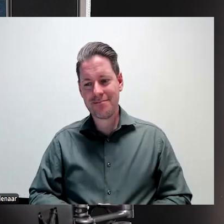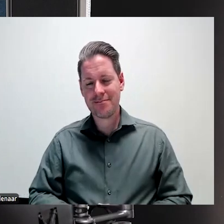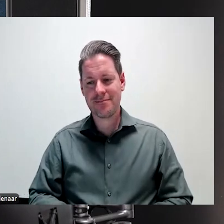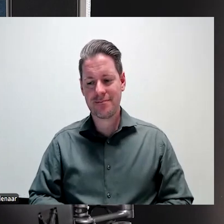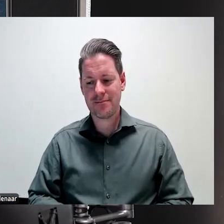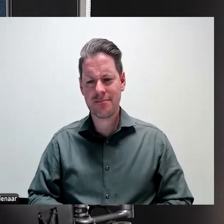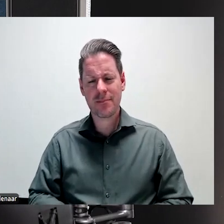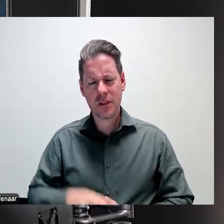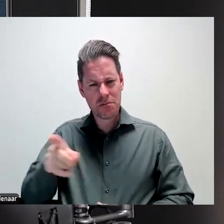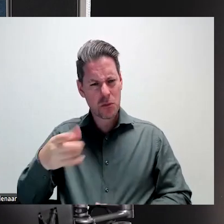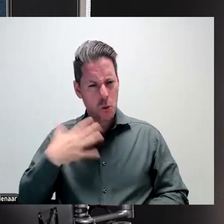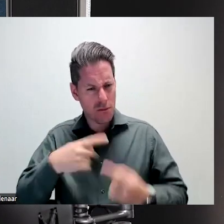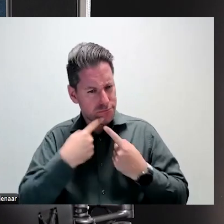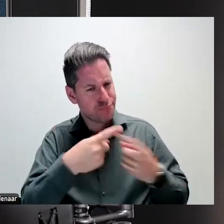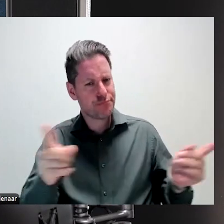know, is that